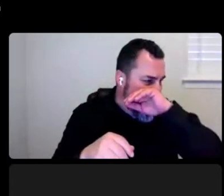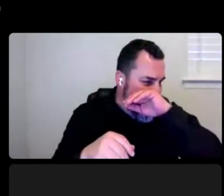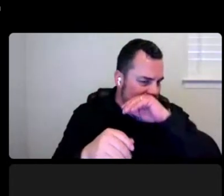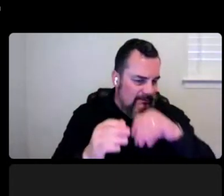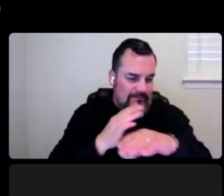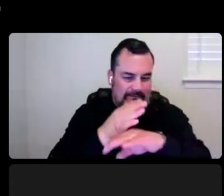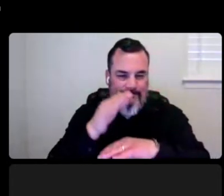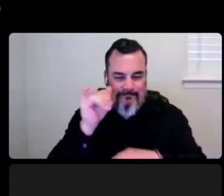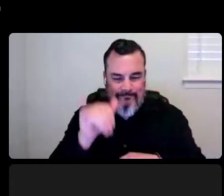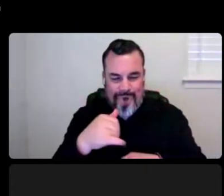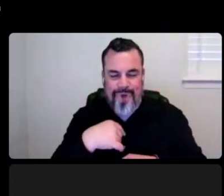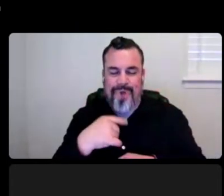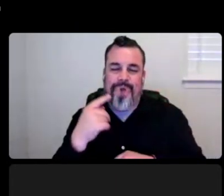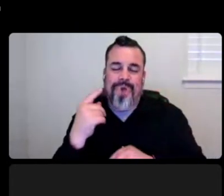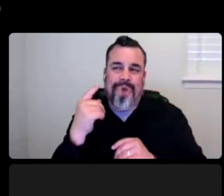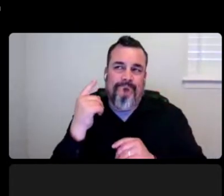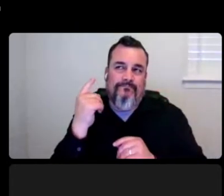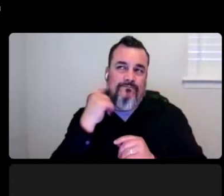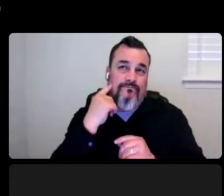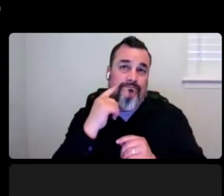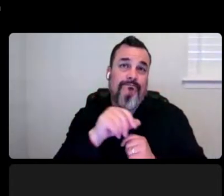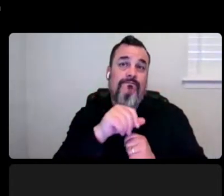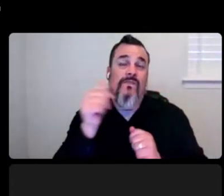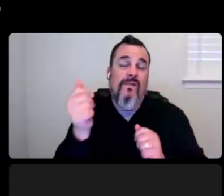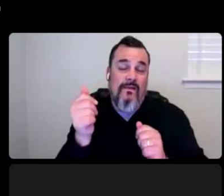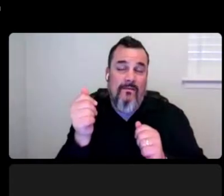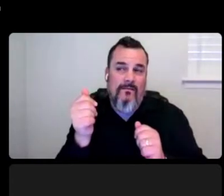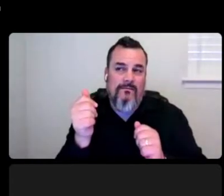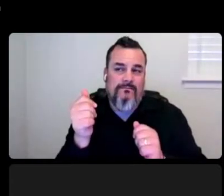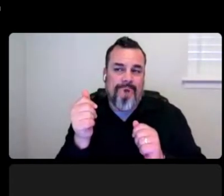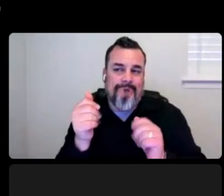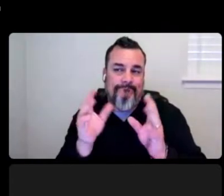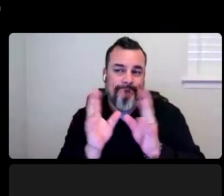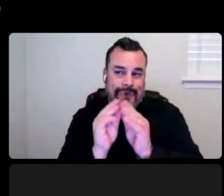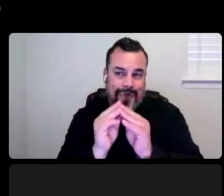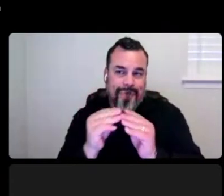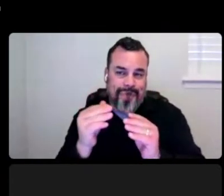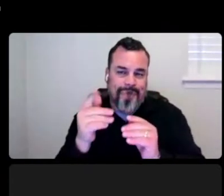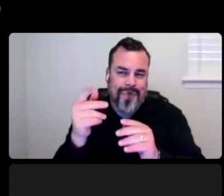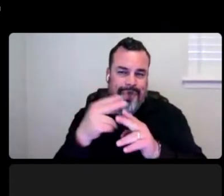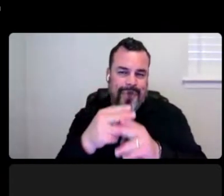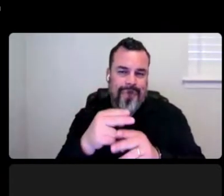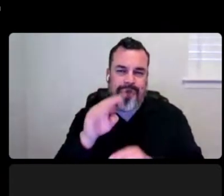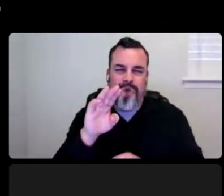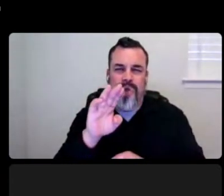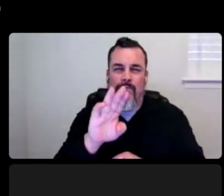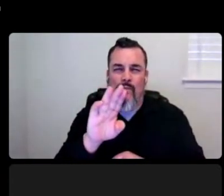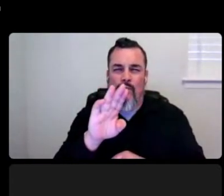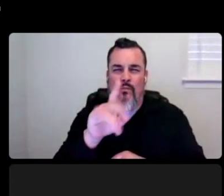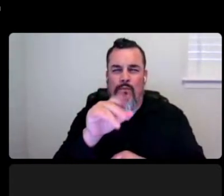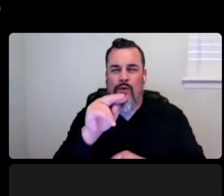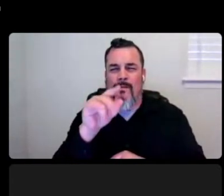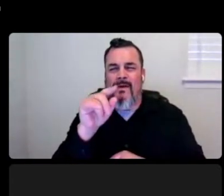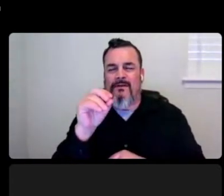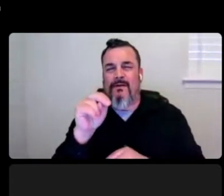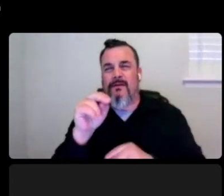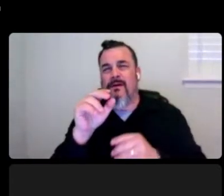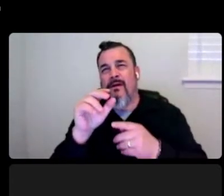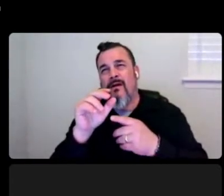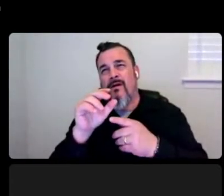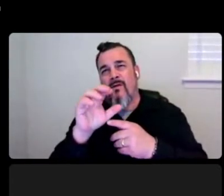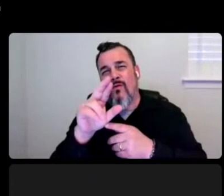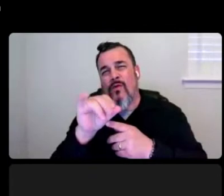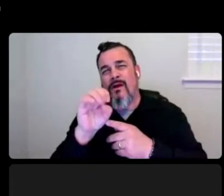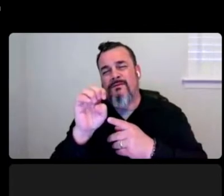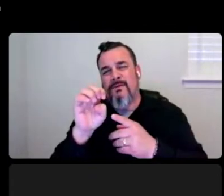about another meeting that went on, which was called the Bloomington Municipal Advisory Council. So I ended up going to that